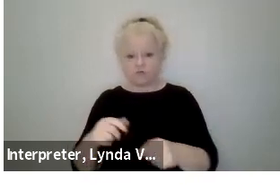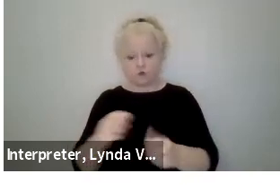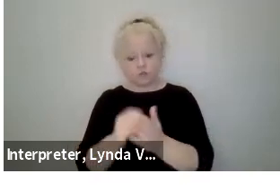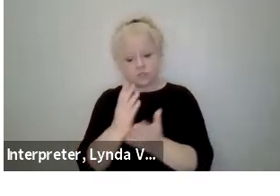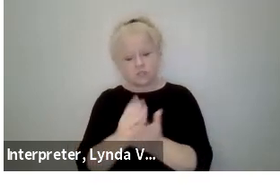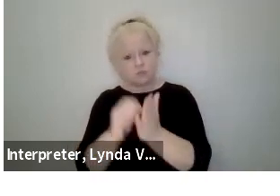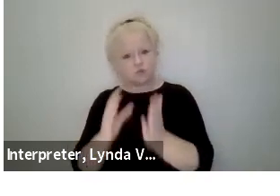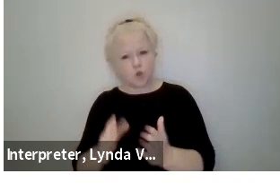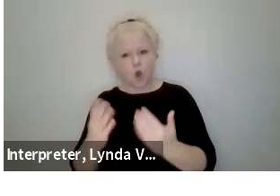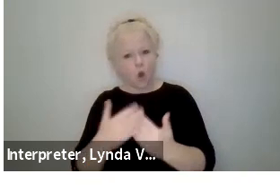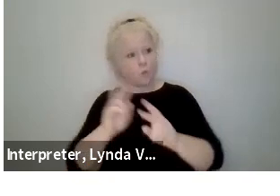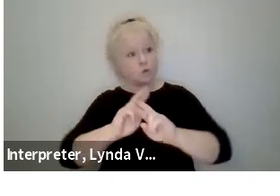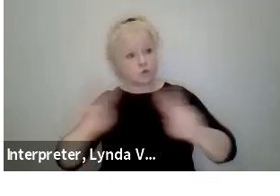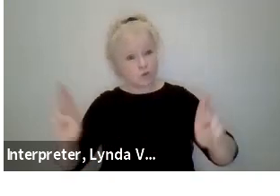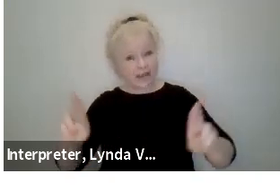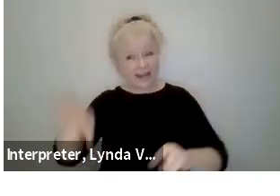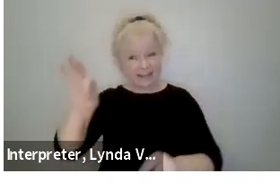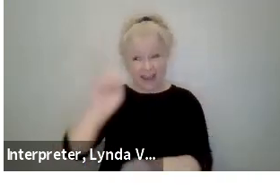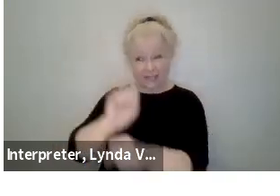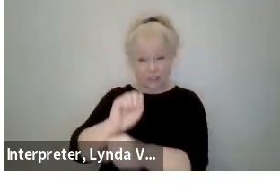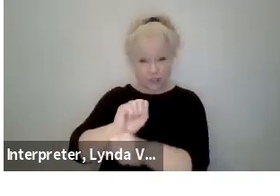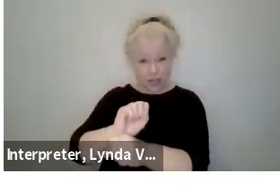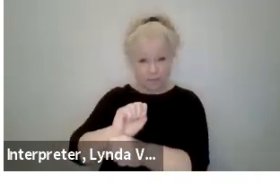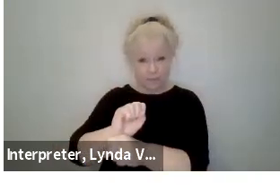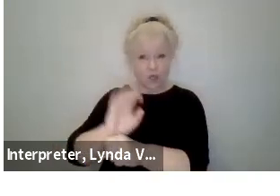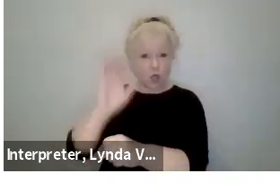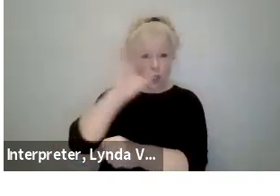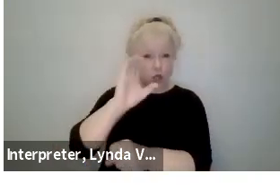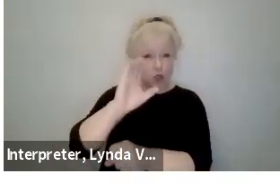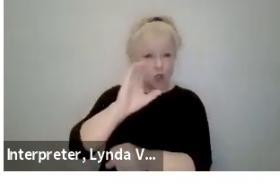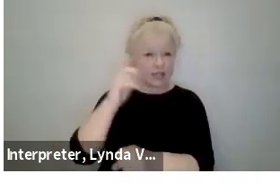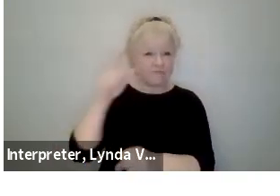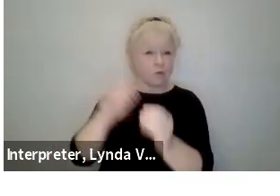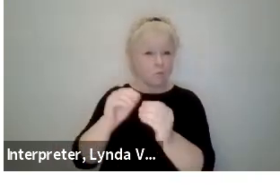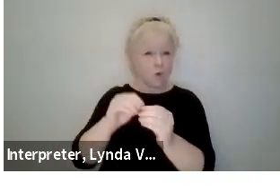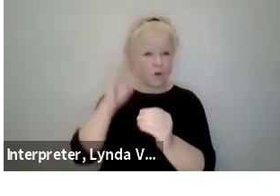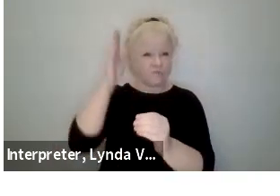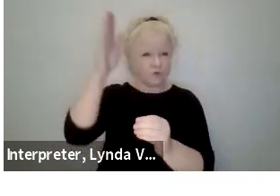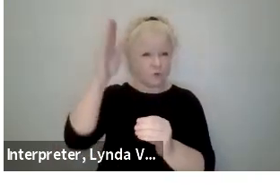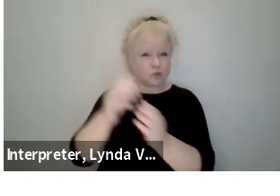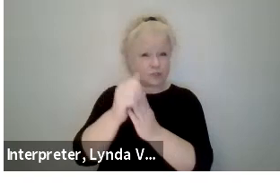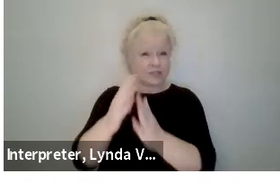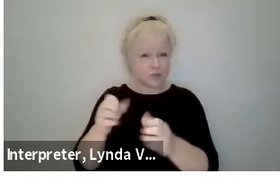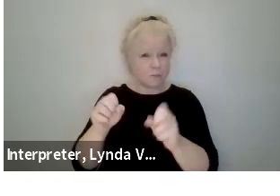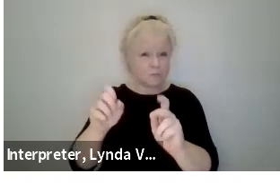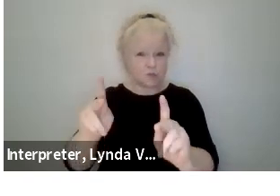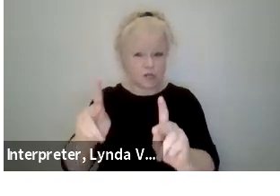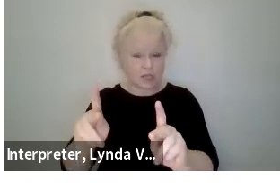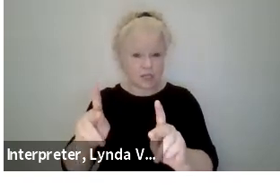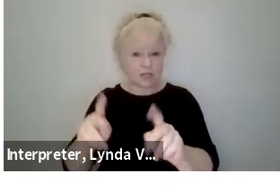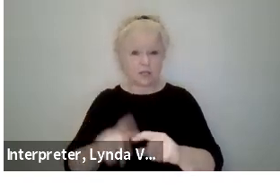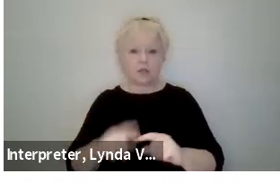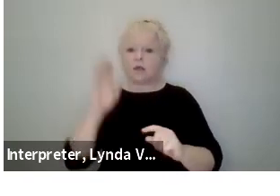are almost ready to find jobs and looking for future leadership opportunities. And they've been great